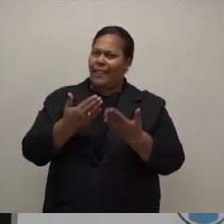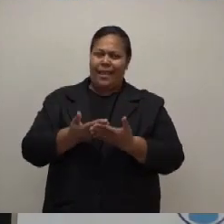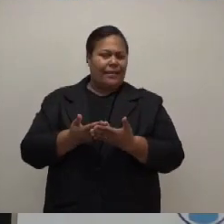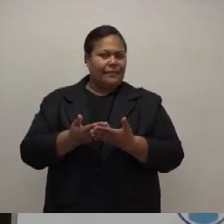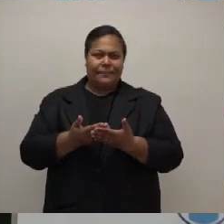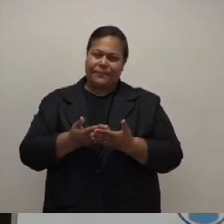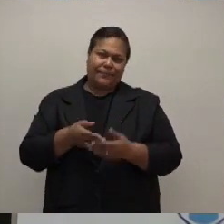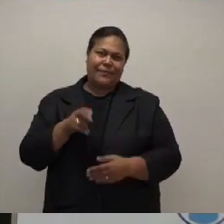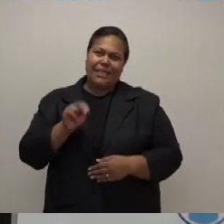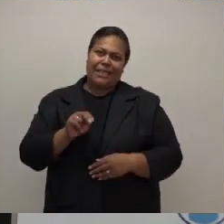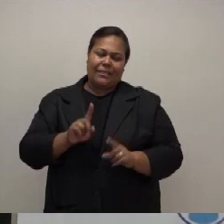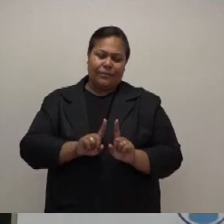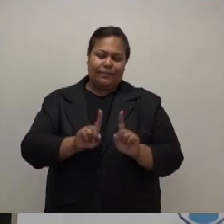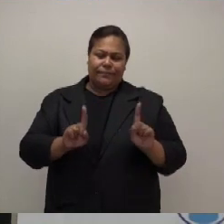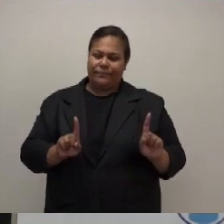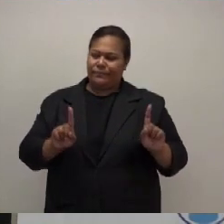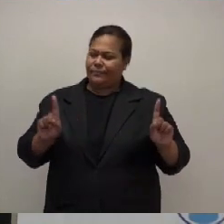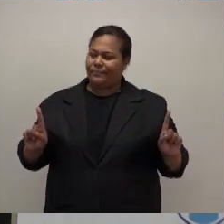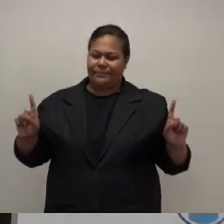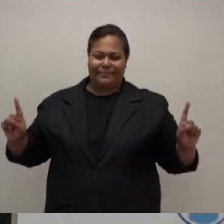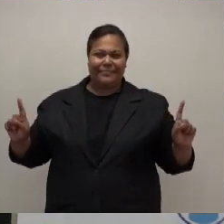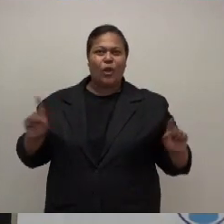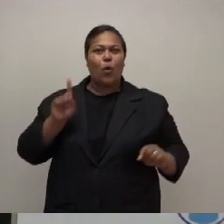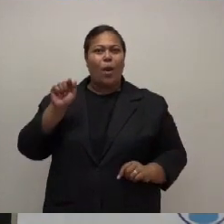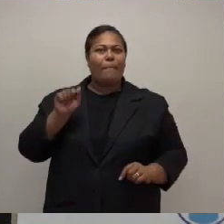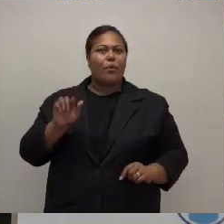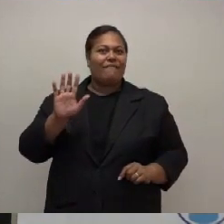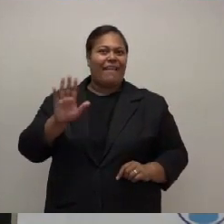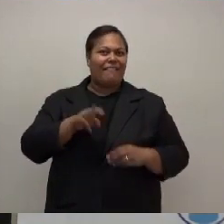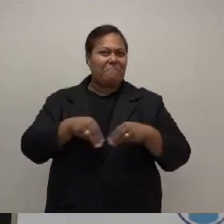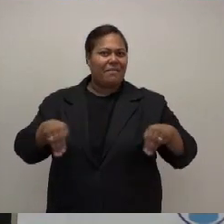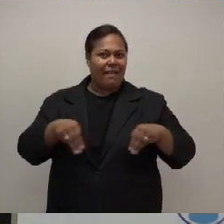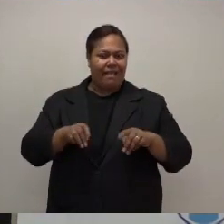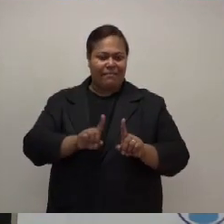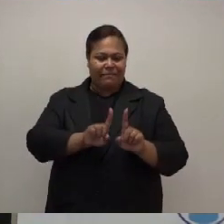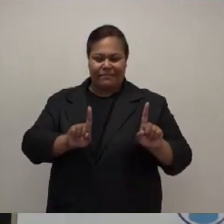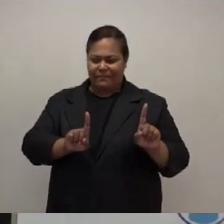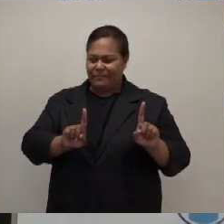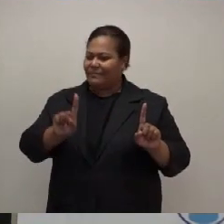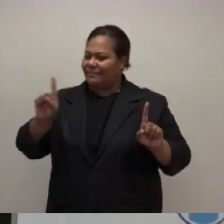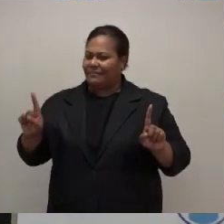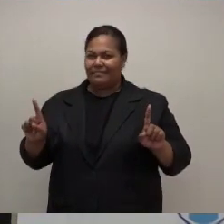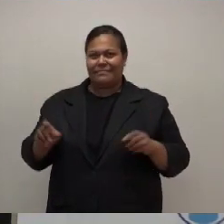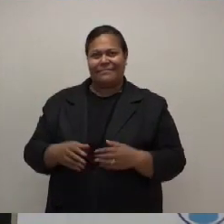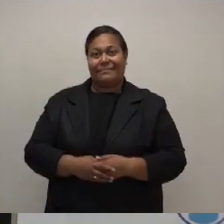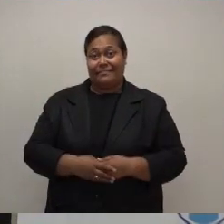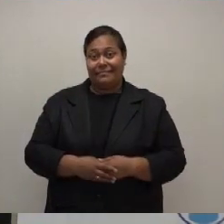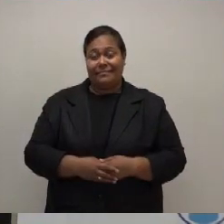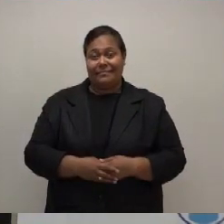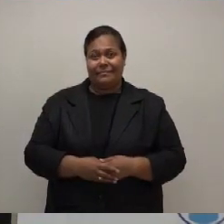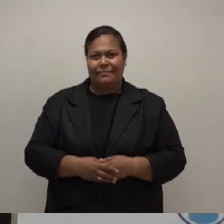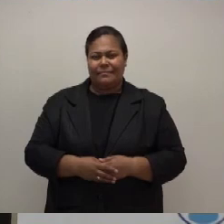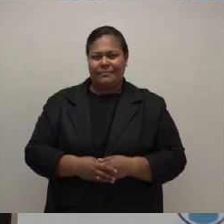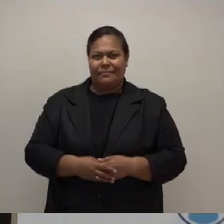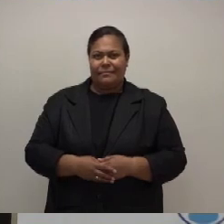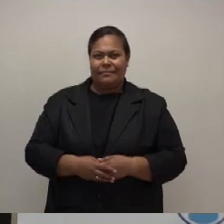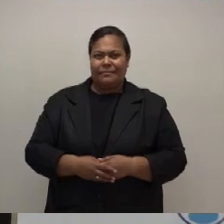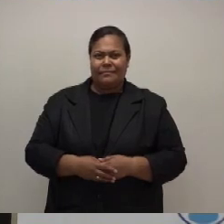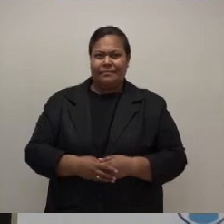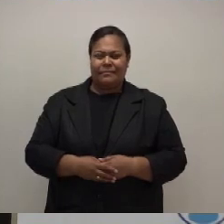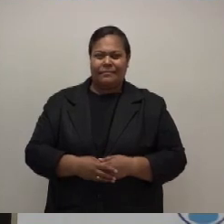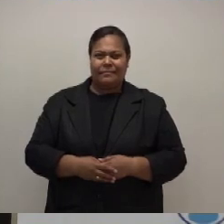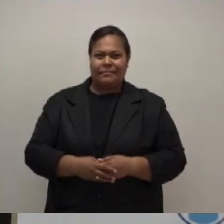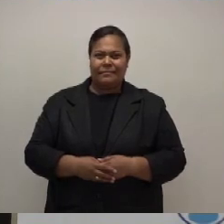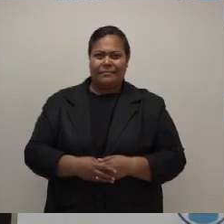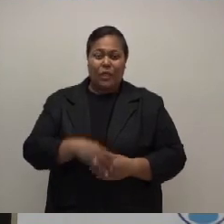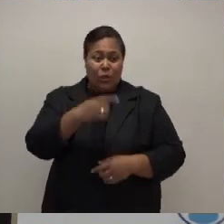will be required to sit 1.5 meters apart from other groupings or individuals. In between each showing, service areas